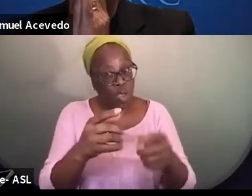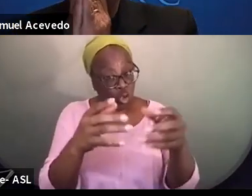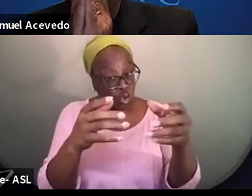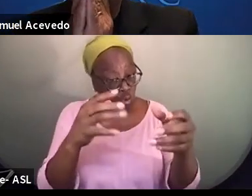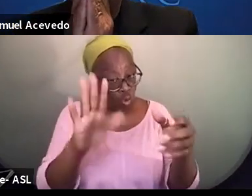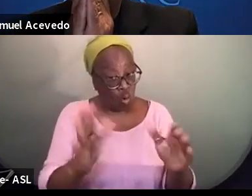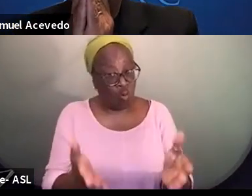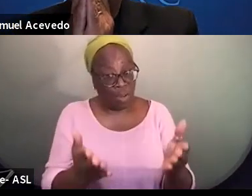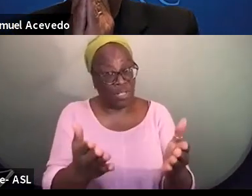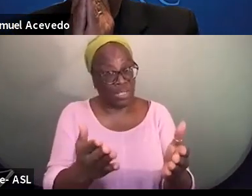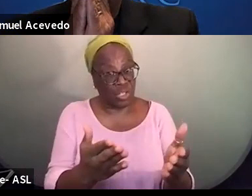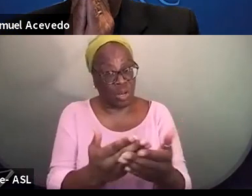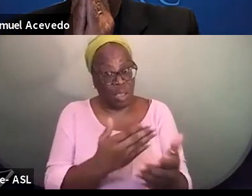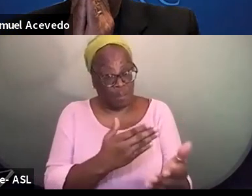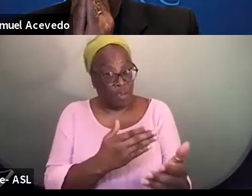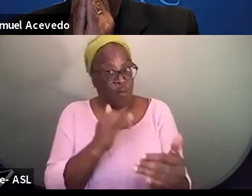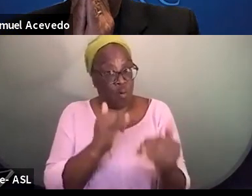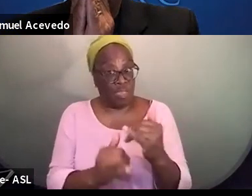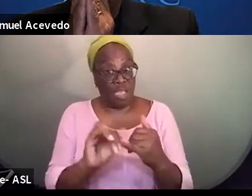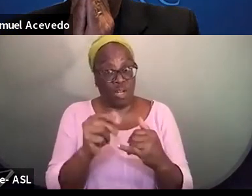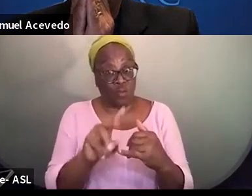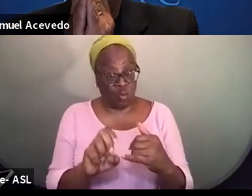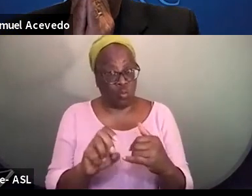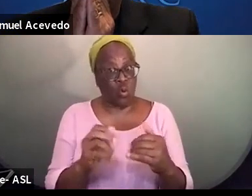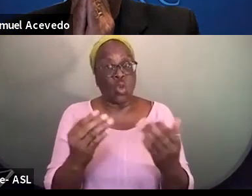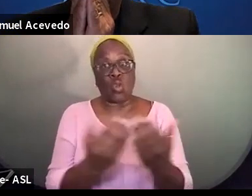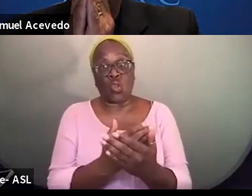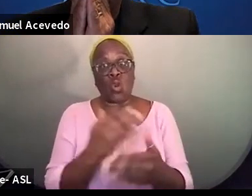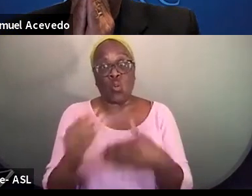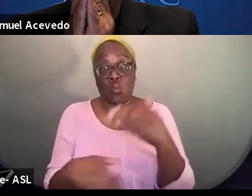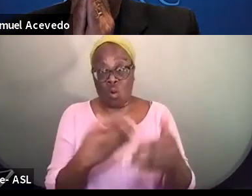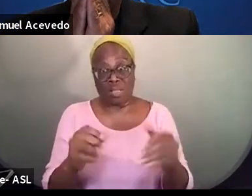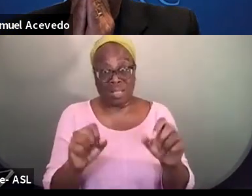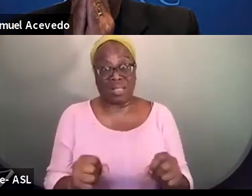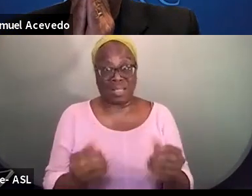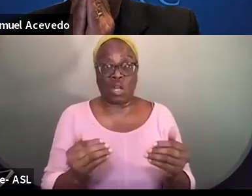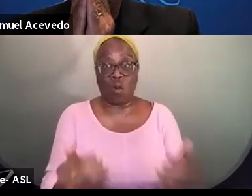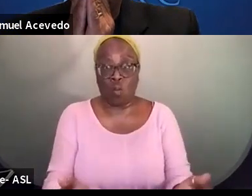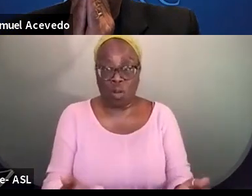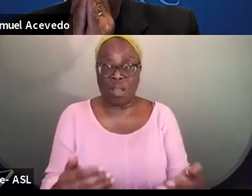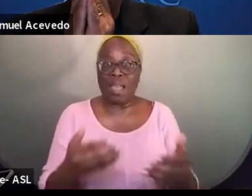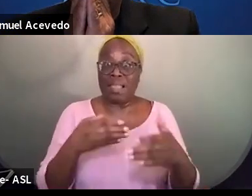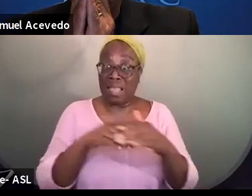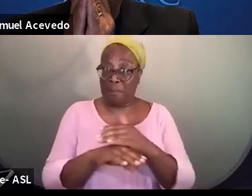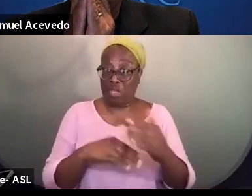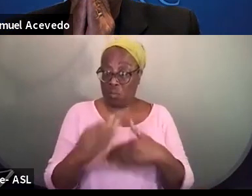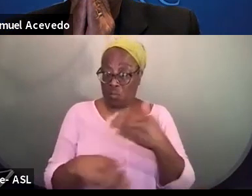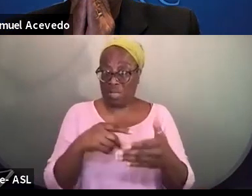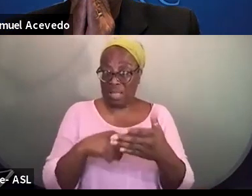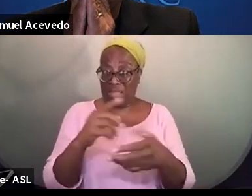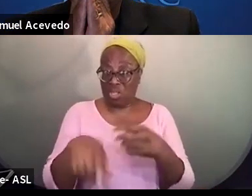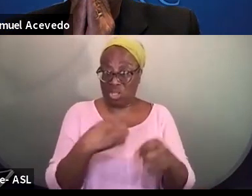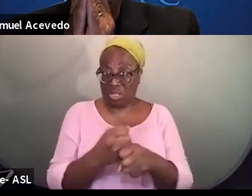June so that the committee can take action and the new admissions process can get underway. The admissions process used this year resulted